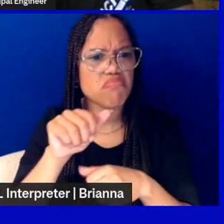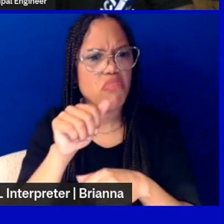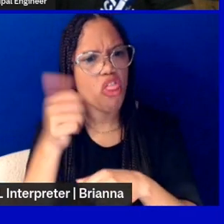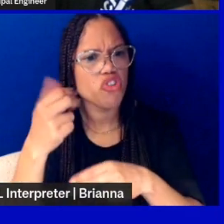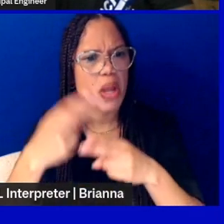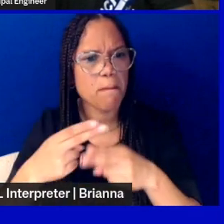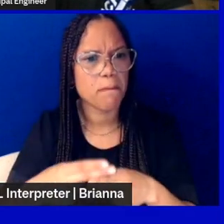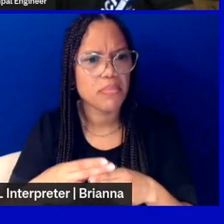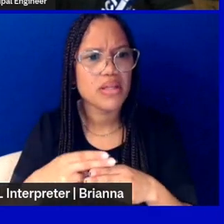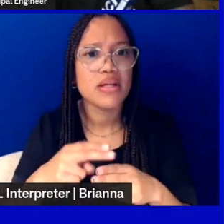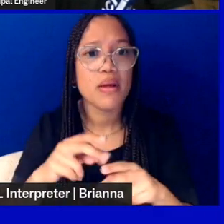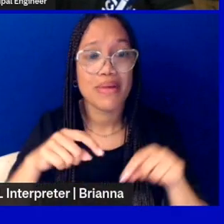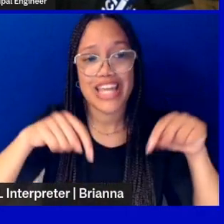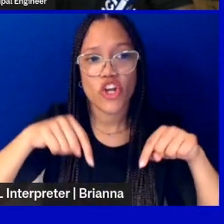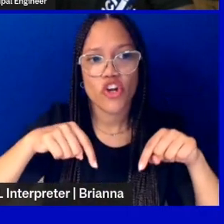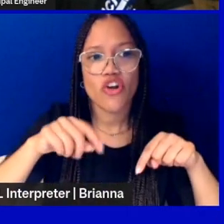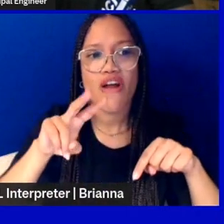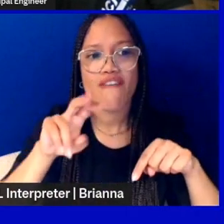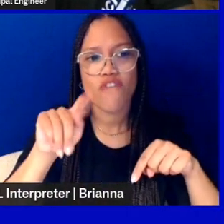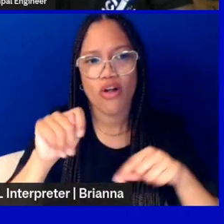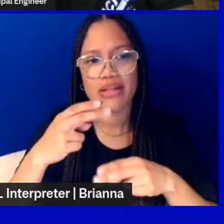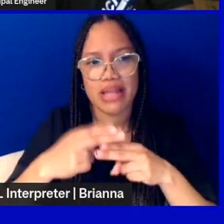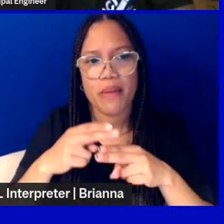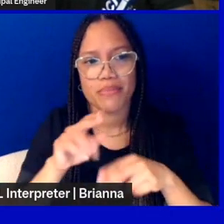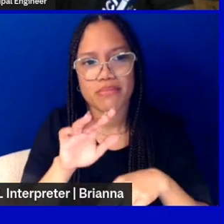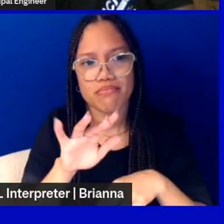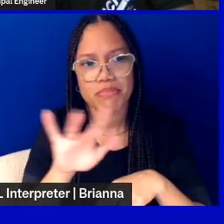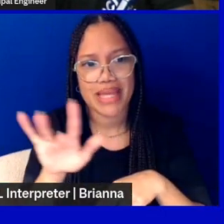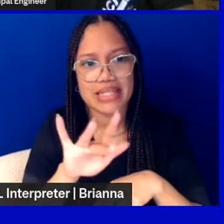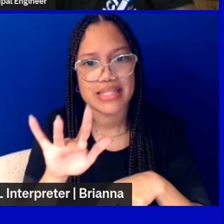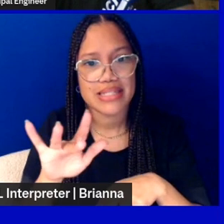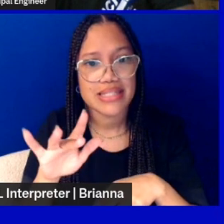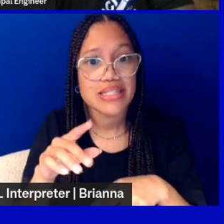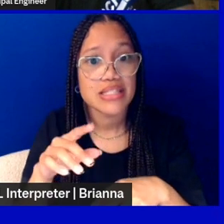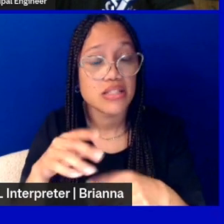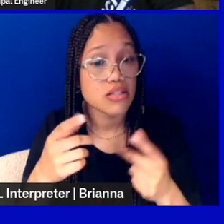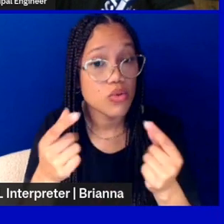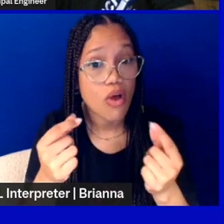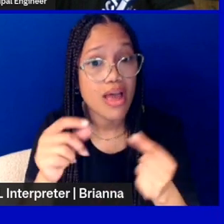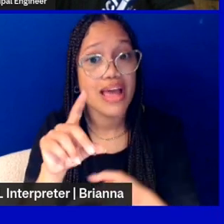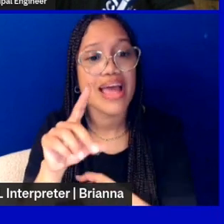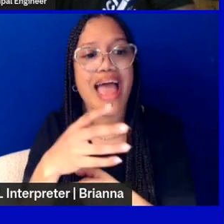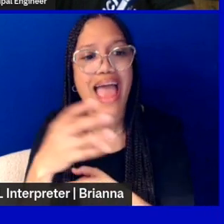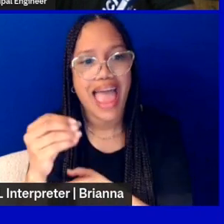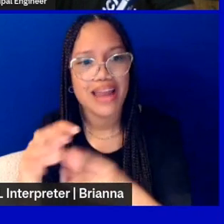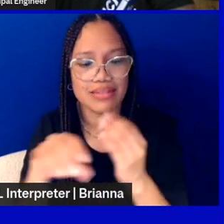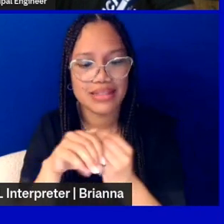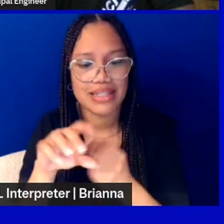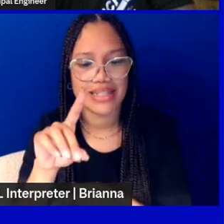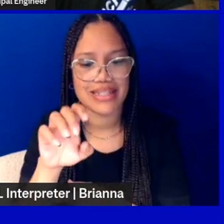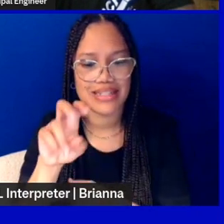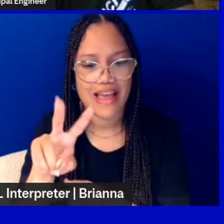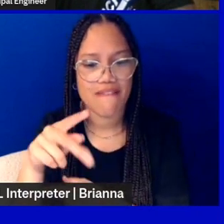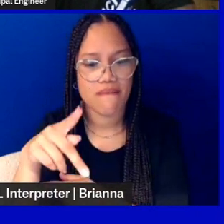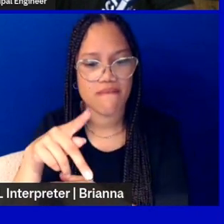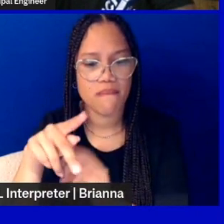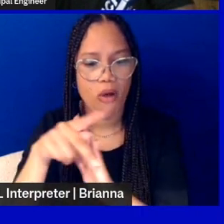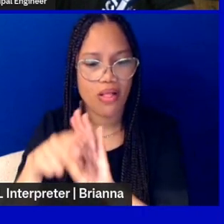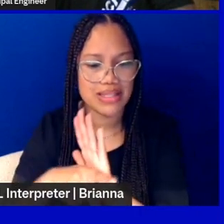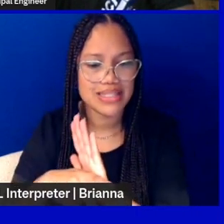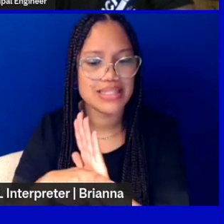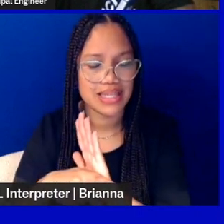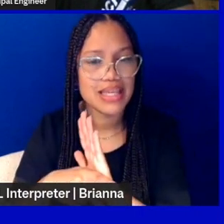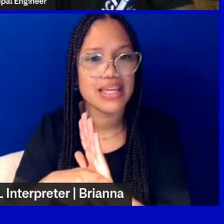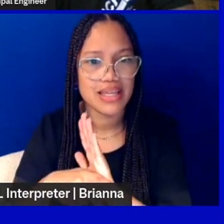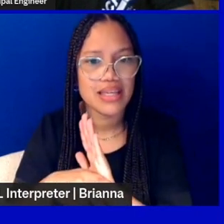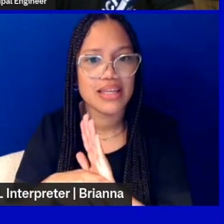whitelist, but here we are given the Vault namespace, and then we are passing the dev policy also, the Vault ACL. And then with this information